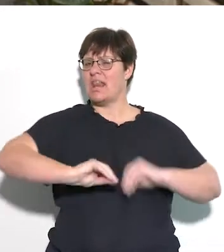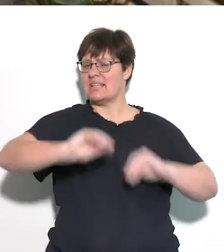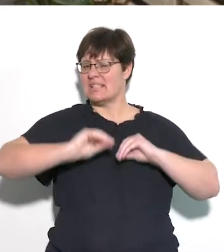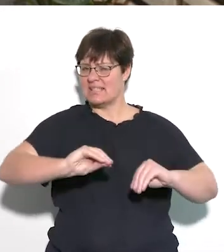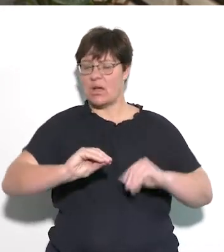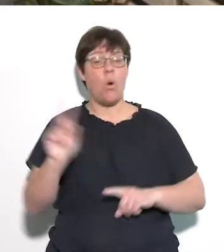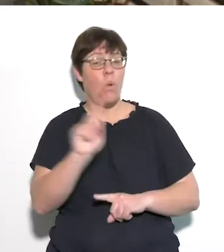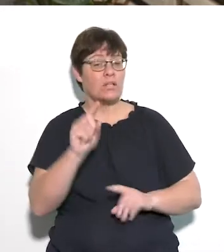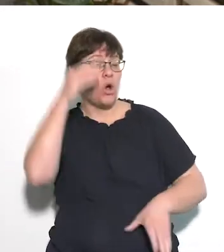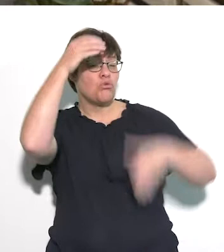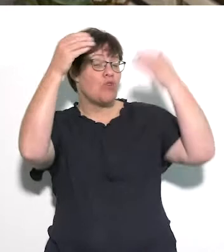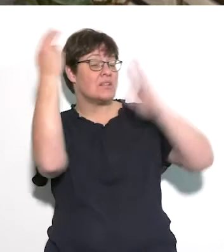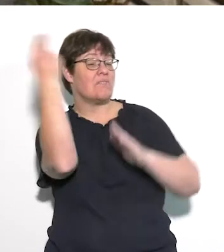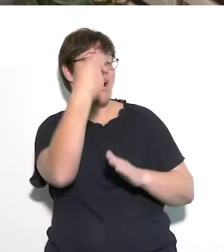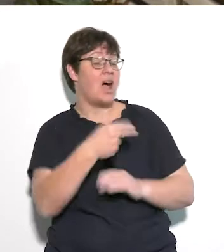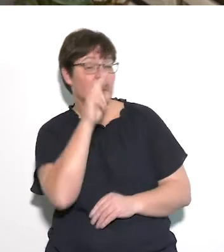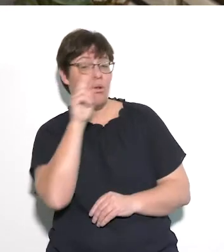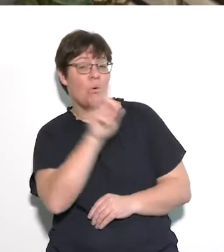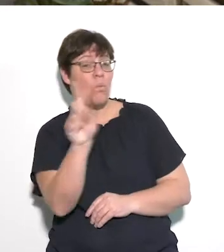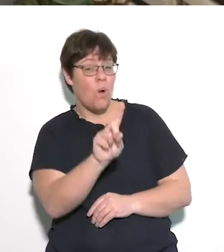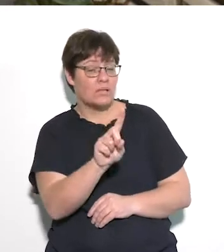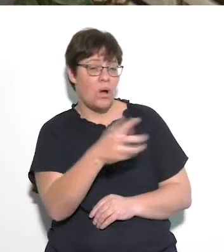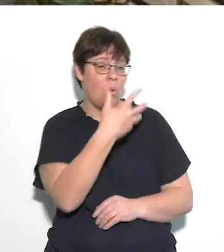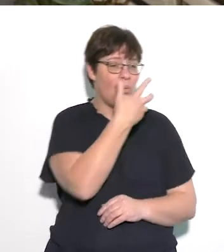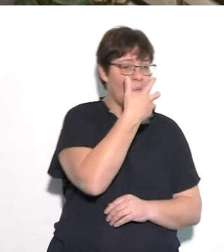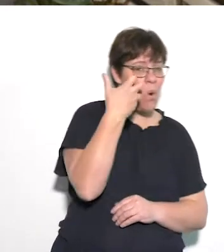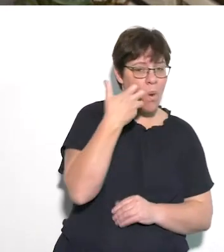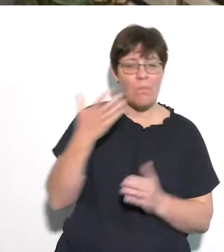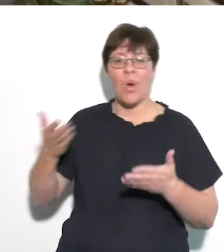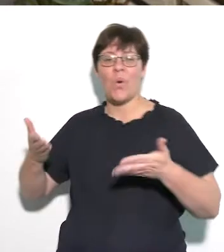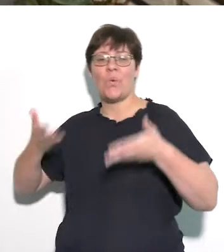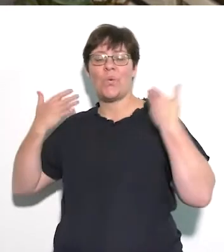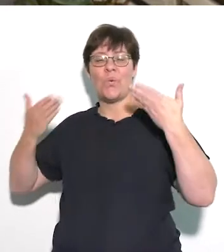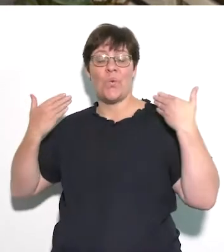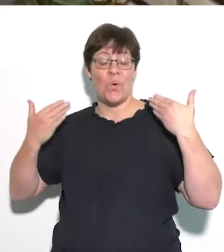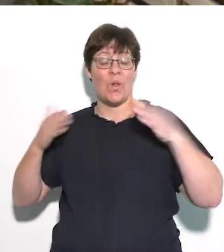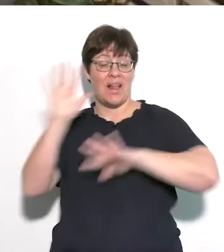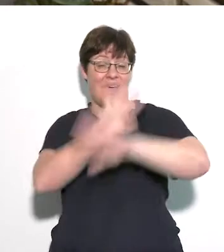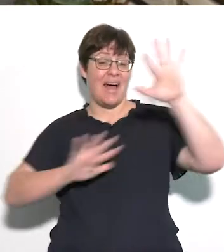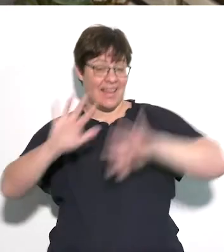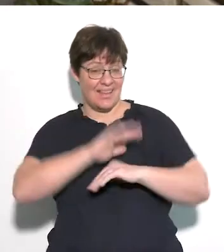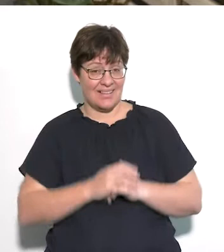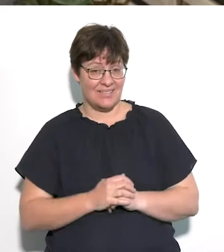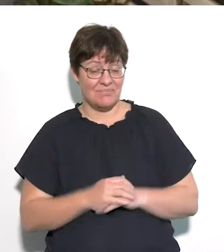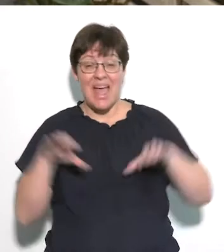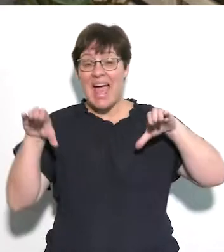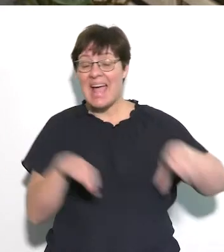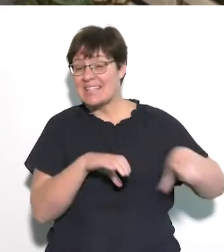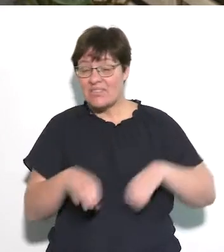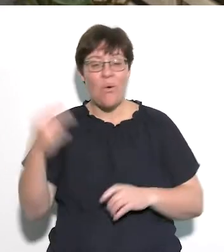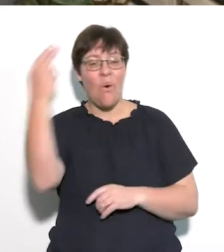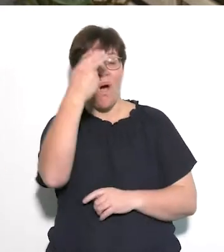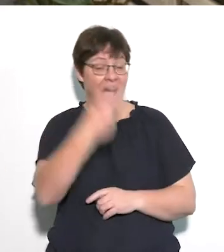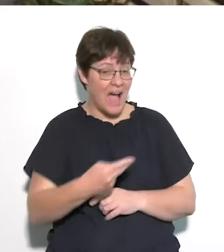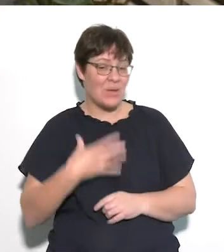lesson on creative arts looking at warm and cool colors. Now, I like making activities